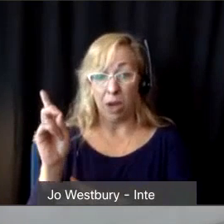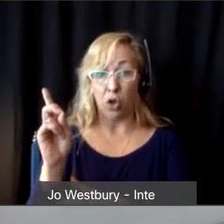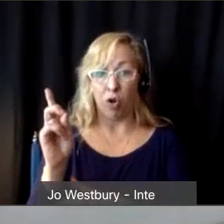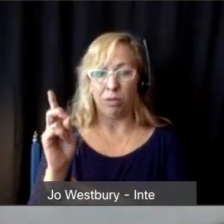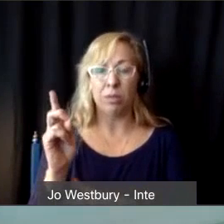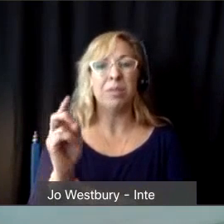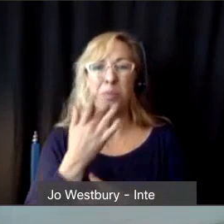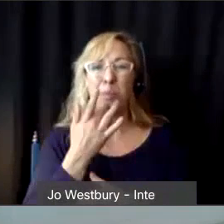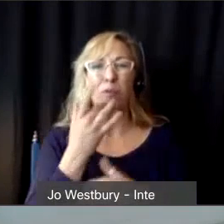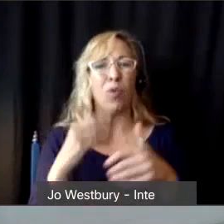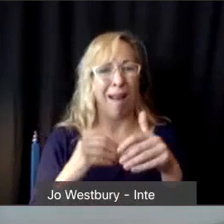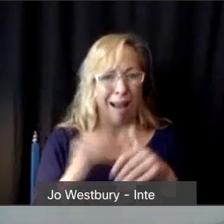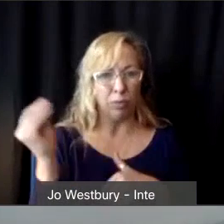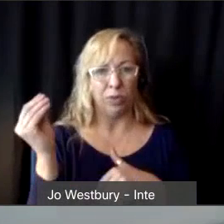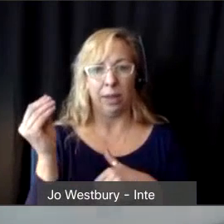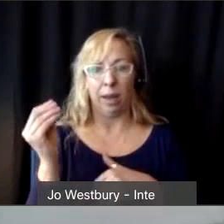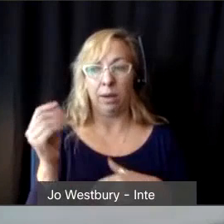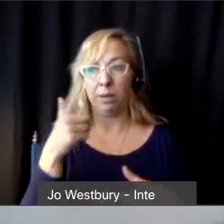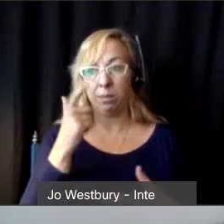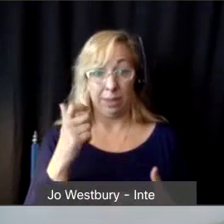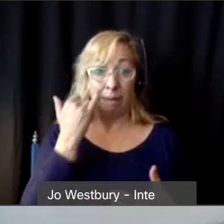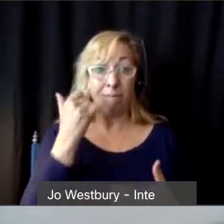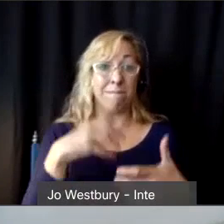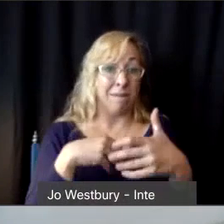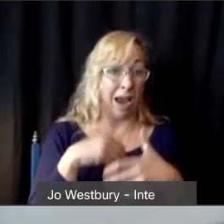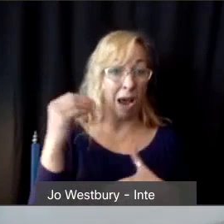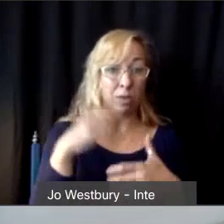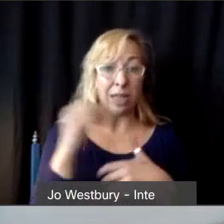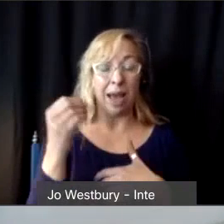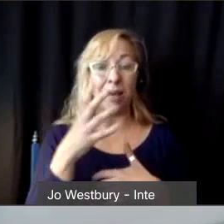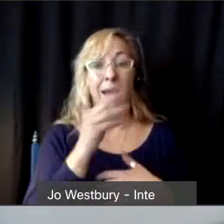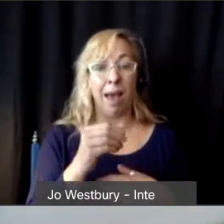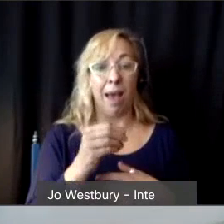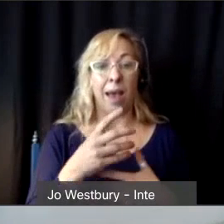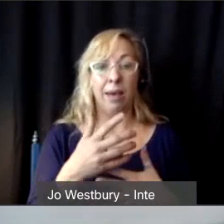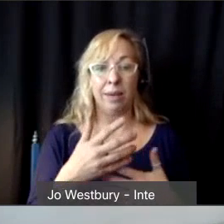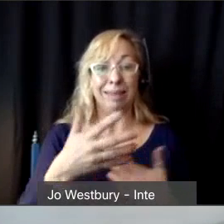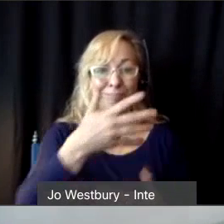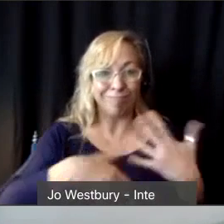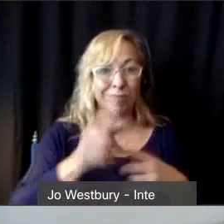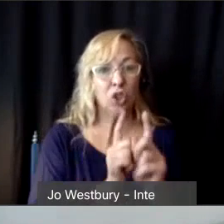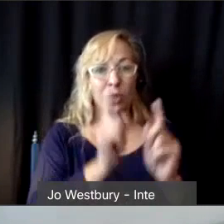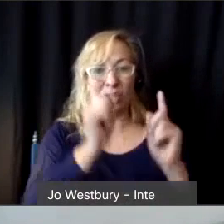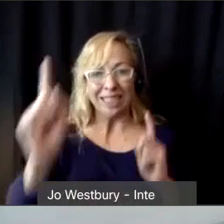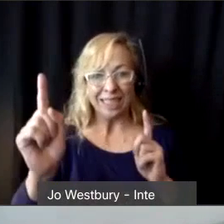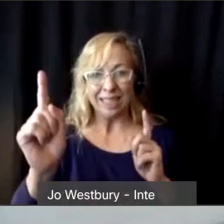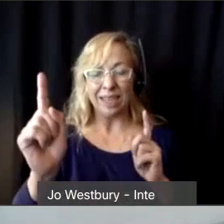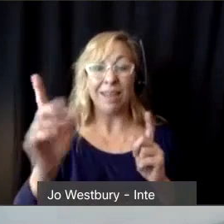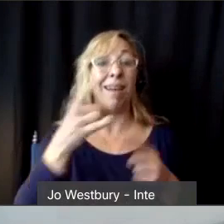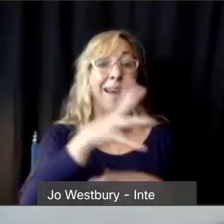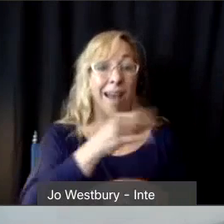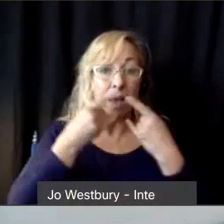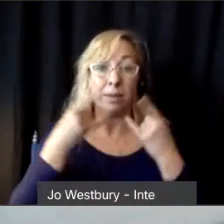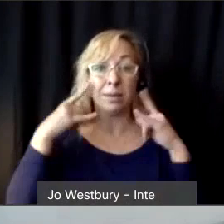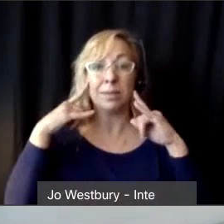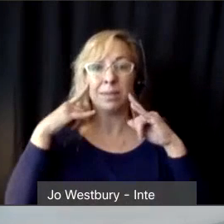place outside, because being outside and maintaining appropriate physical distance and having face covering